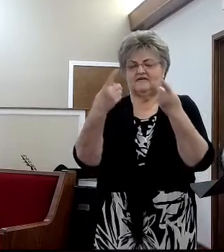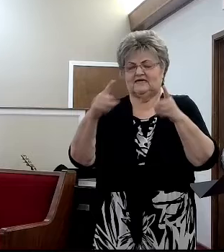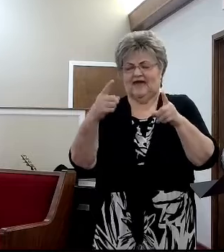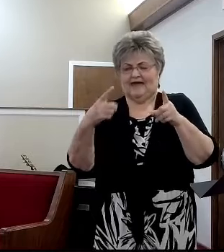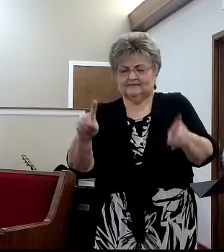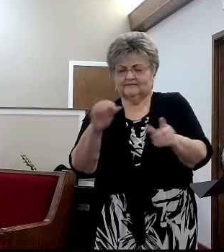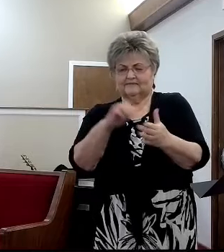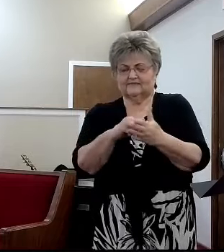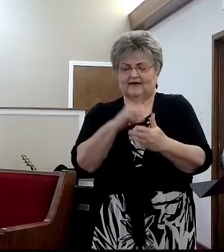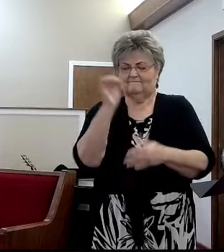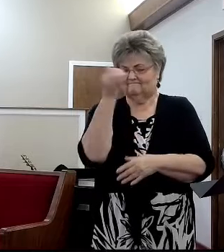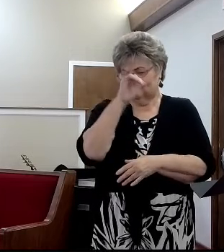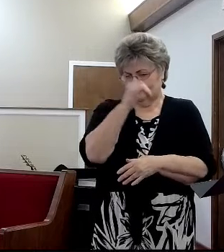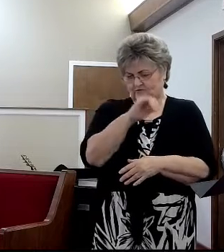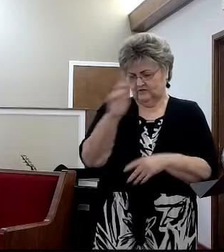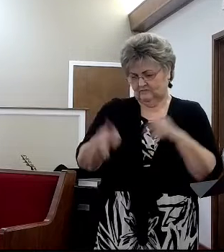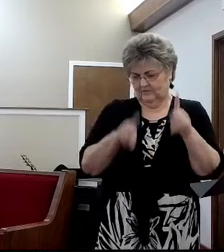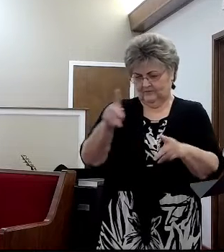do unwise things.